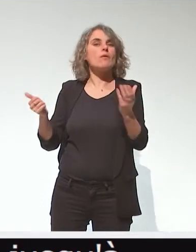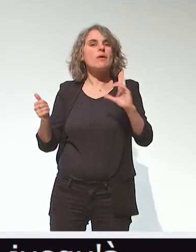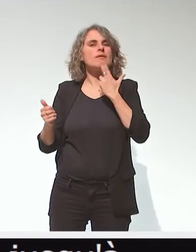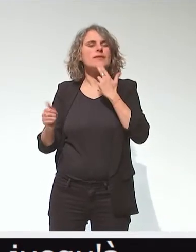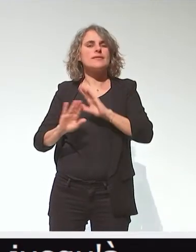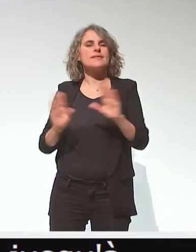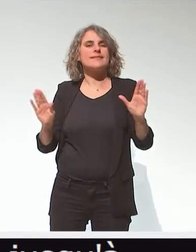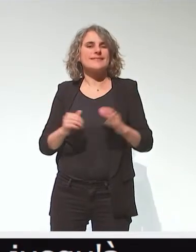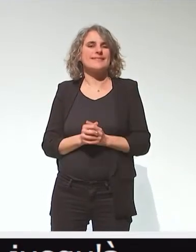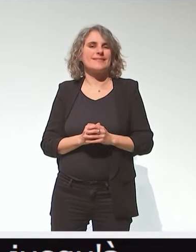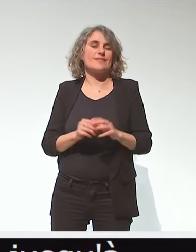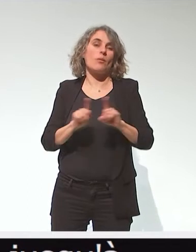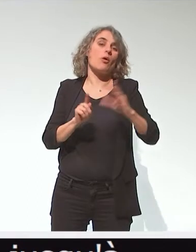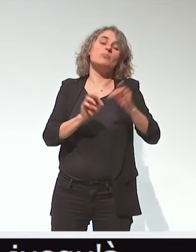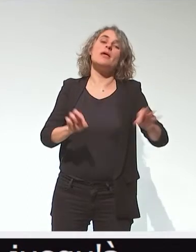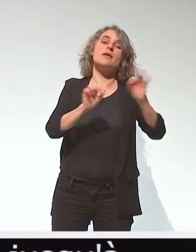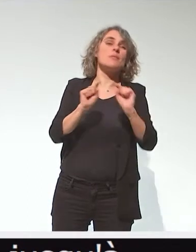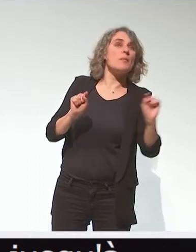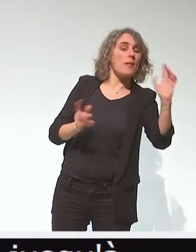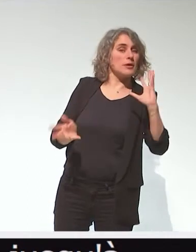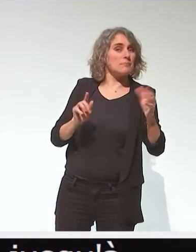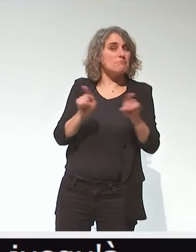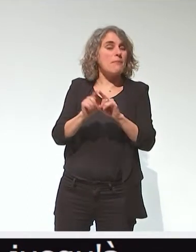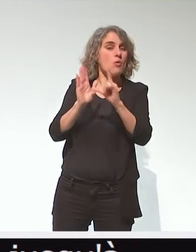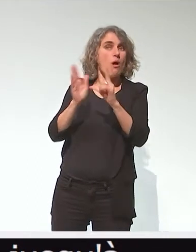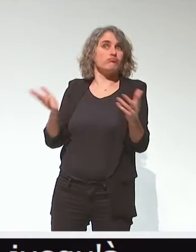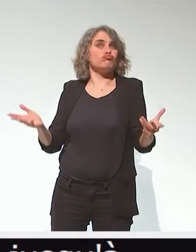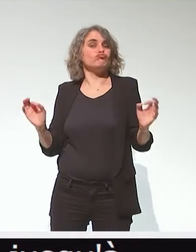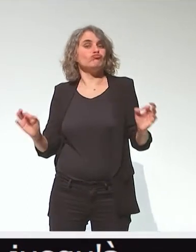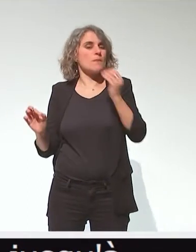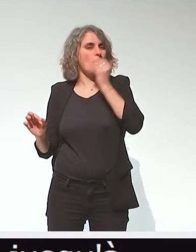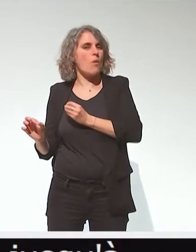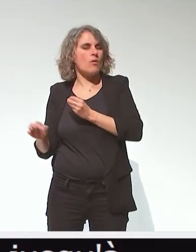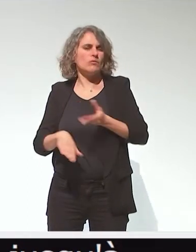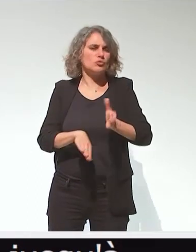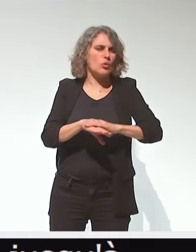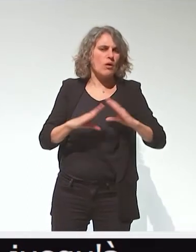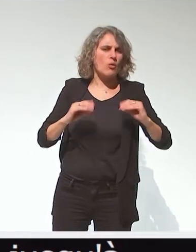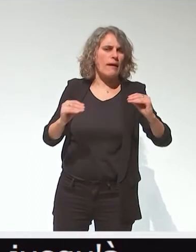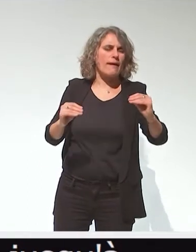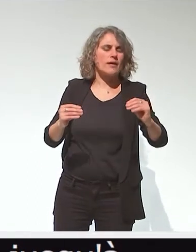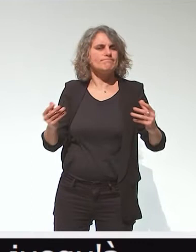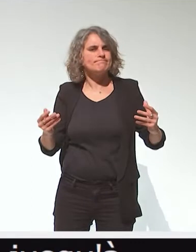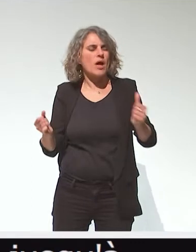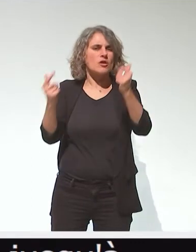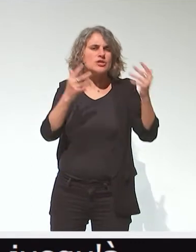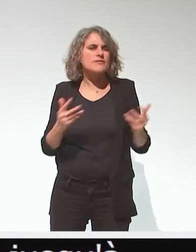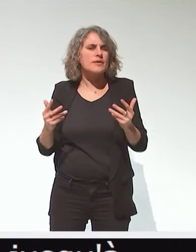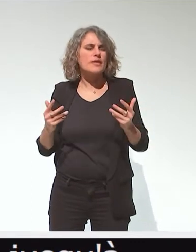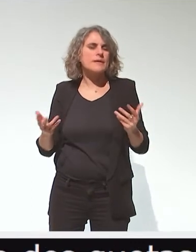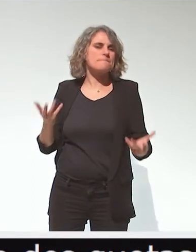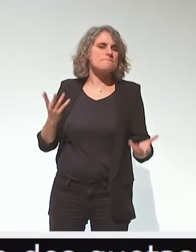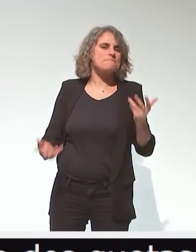the law, the legal text, probably similar to other countries, in